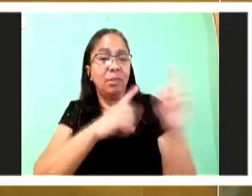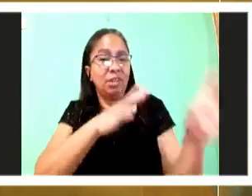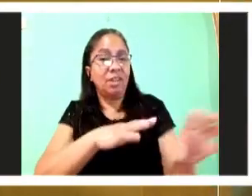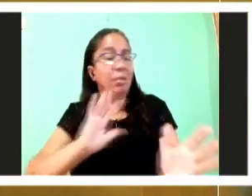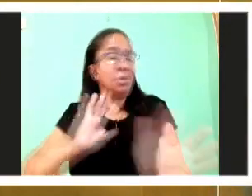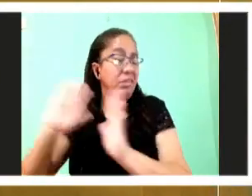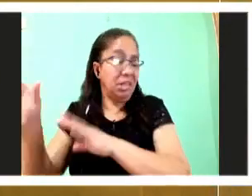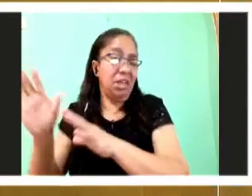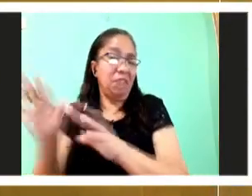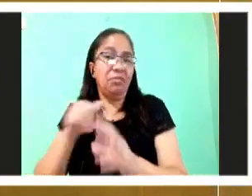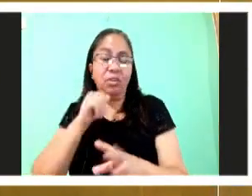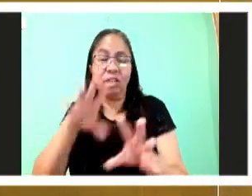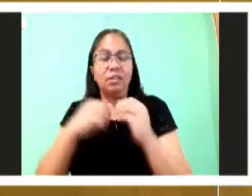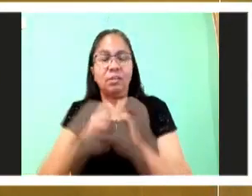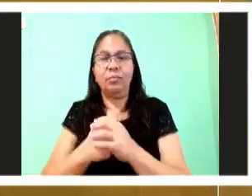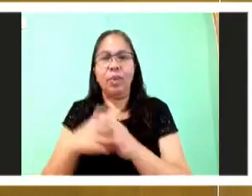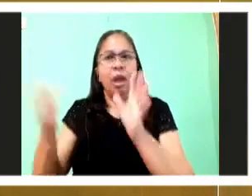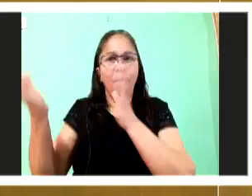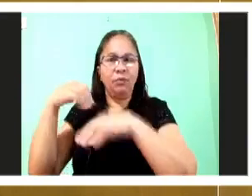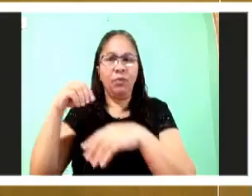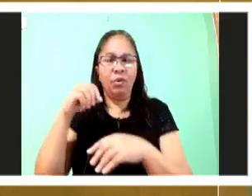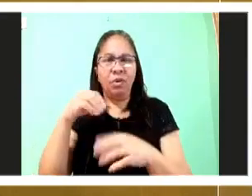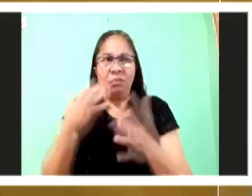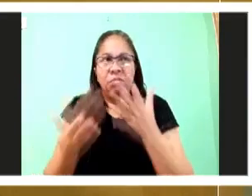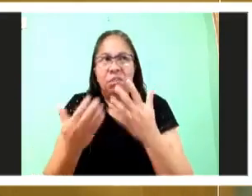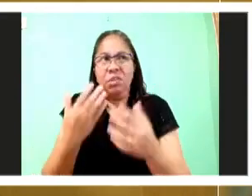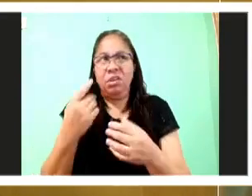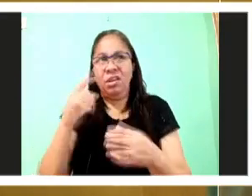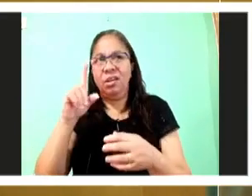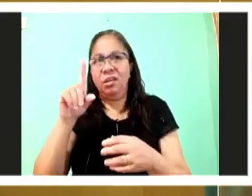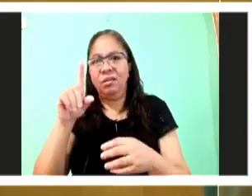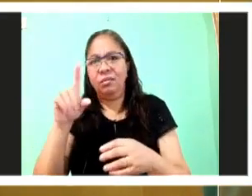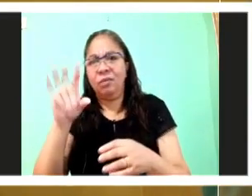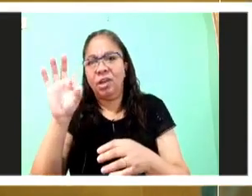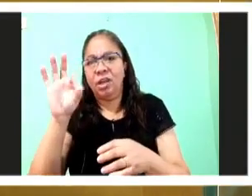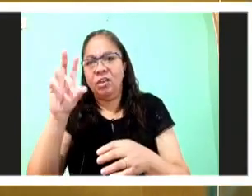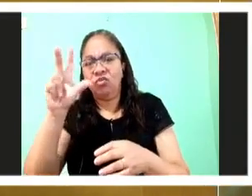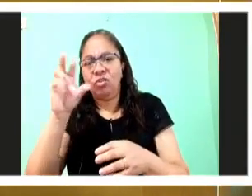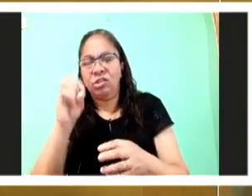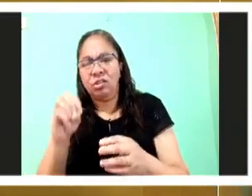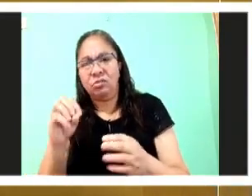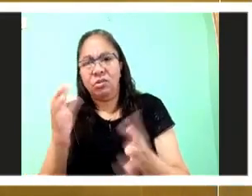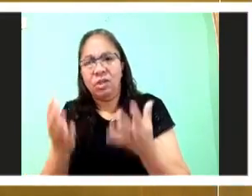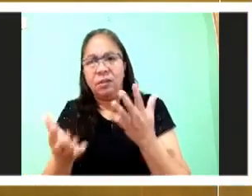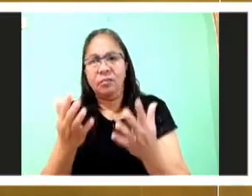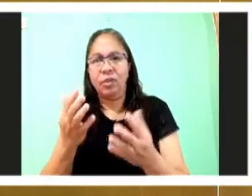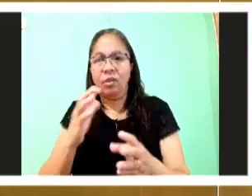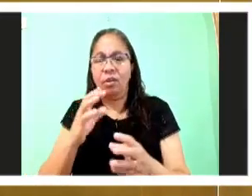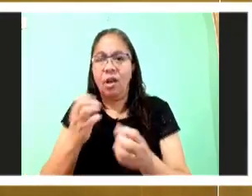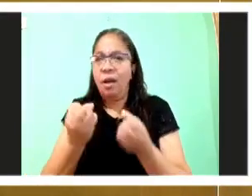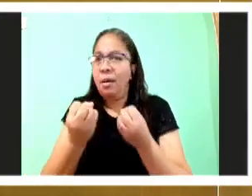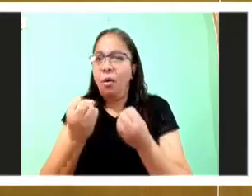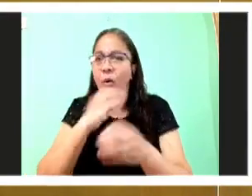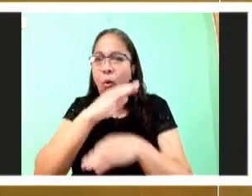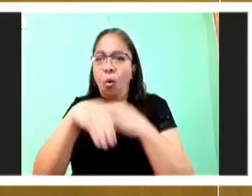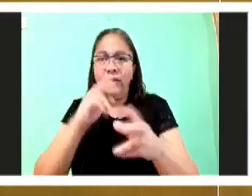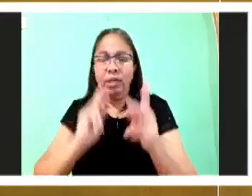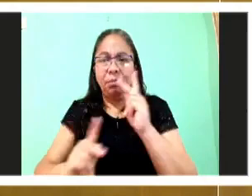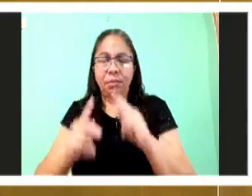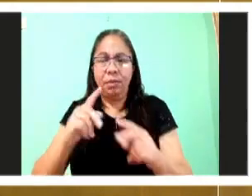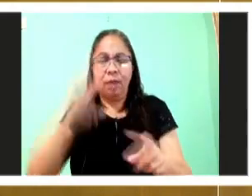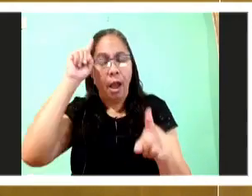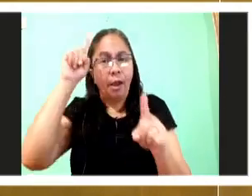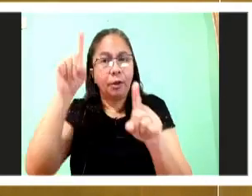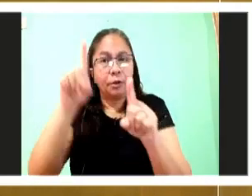until the 1930s, well, up until the Protestant Reformation, everybody agreed that this